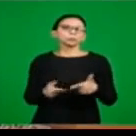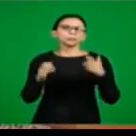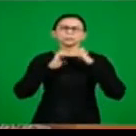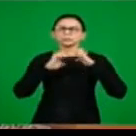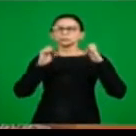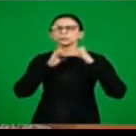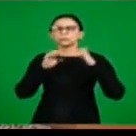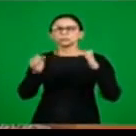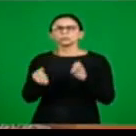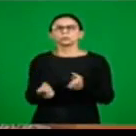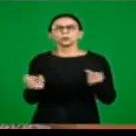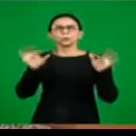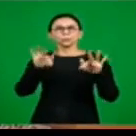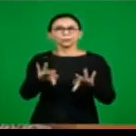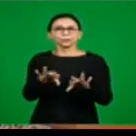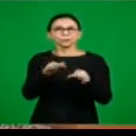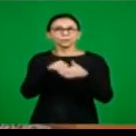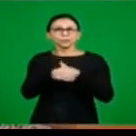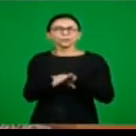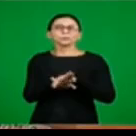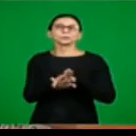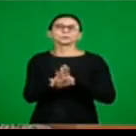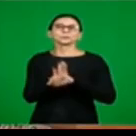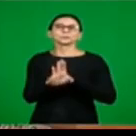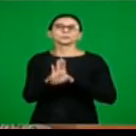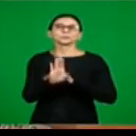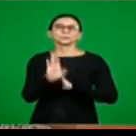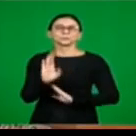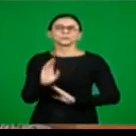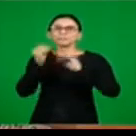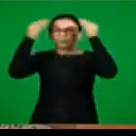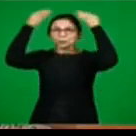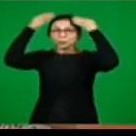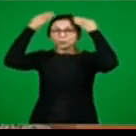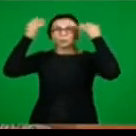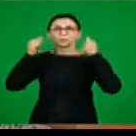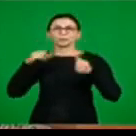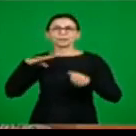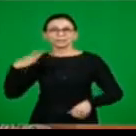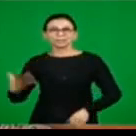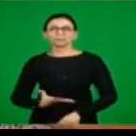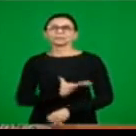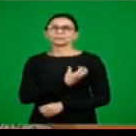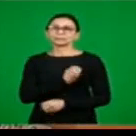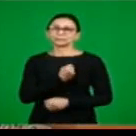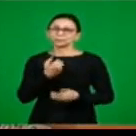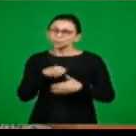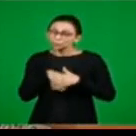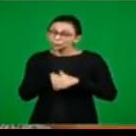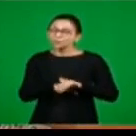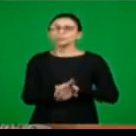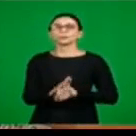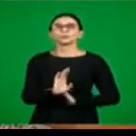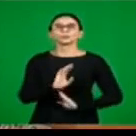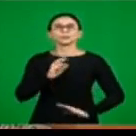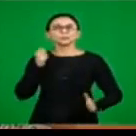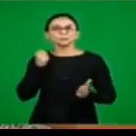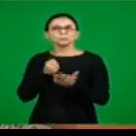race. He did a recommendation that was in the Church of Philadelphia. He kept it all the way to the end. He kept it to the end.